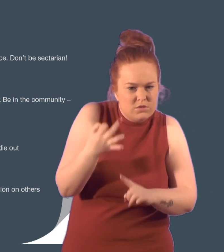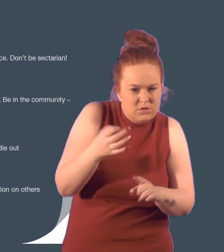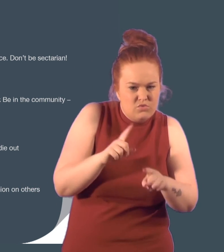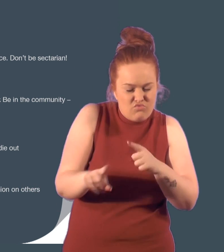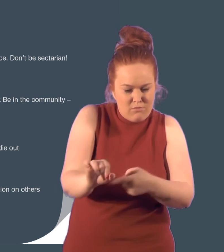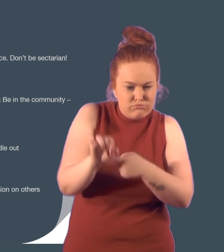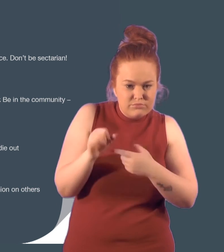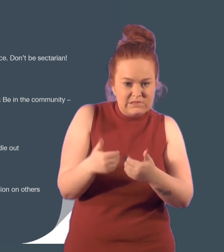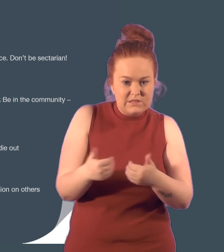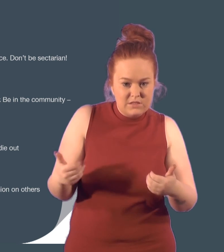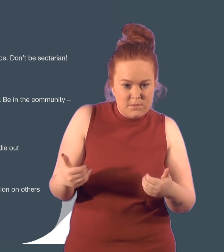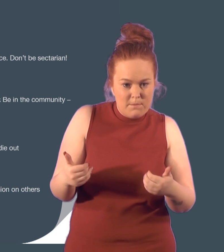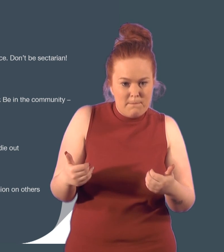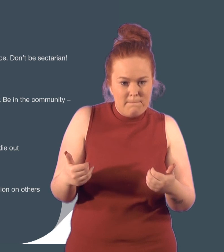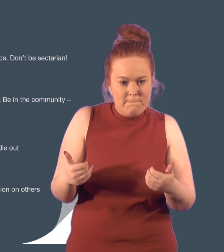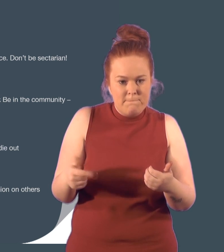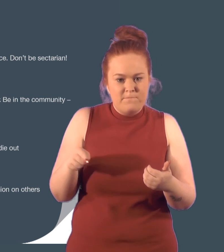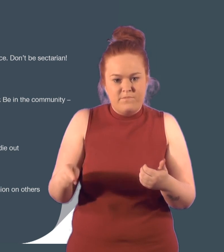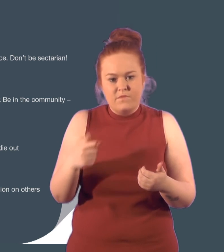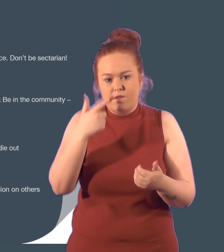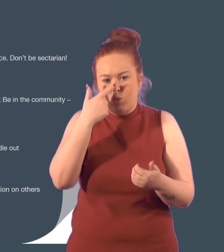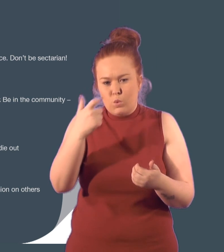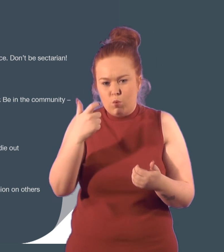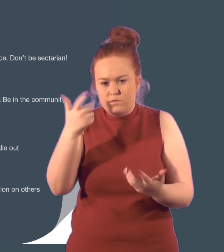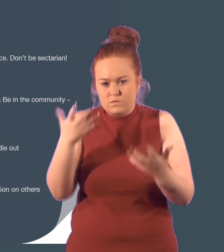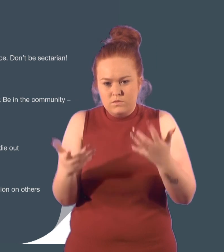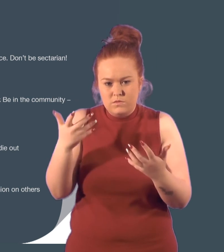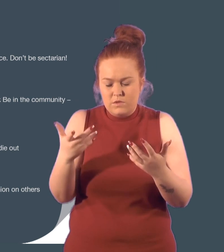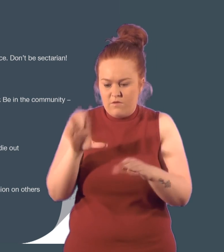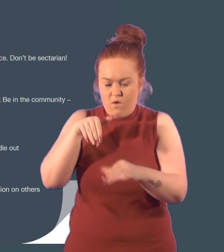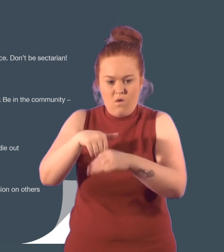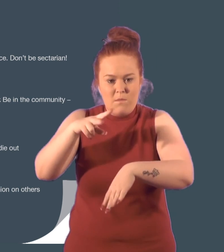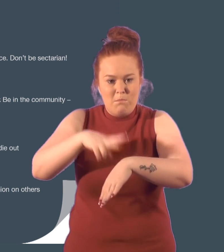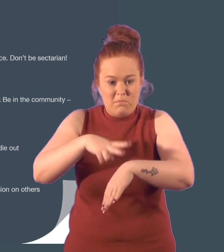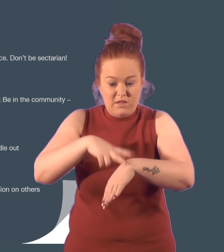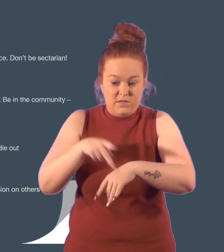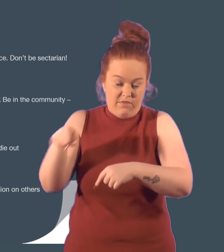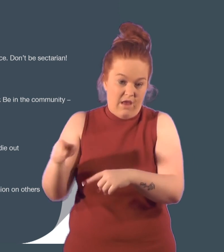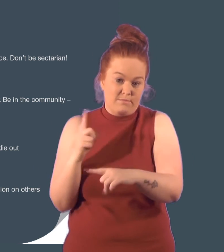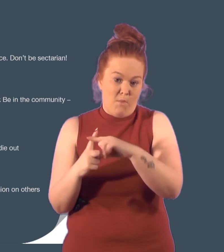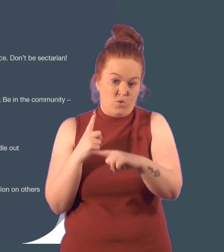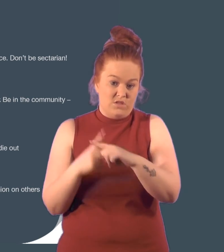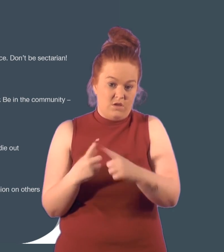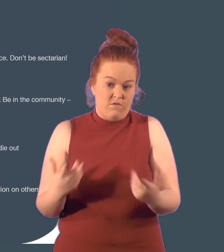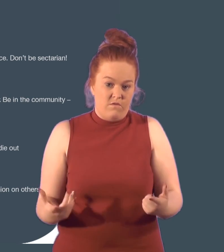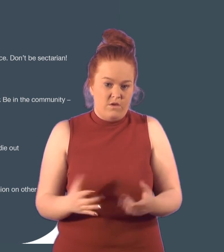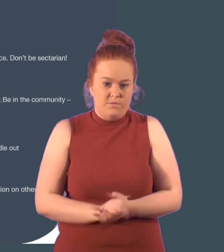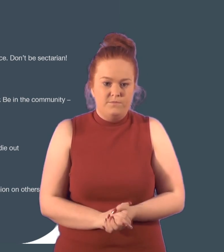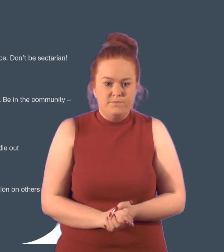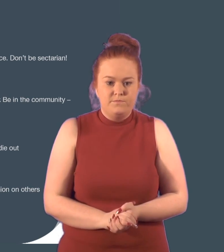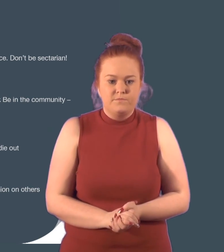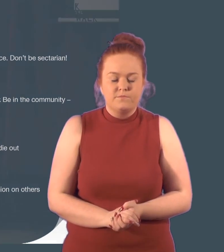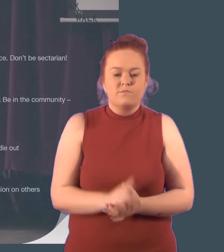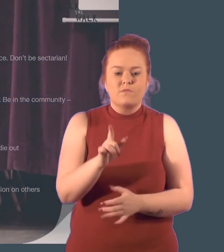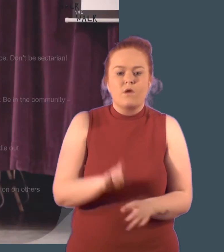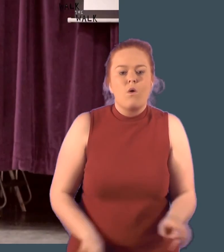to tackle sectarianism. So you'll see that they've twigged that you should report any sectarianism you encounter to the police, which is positive, but they're also saying